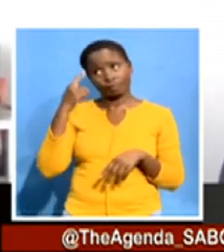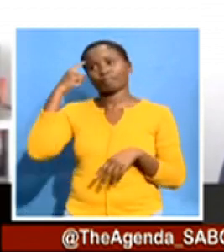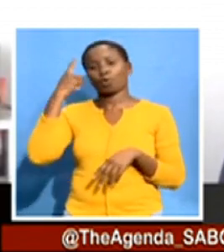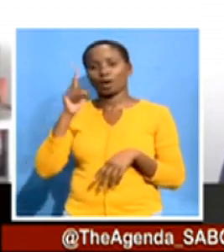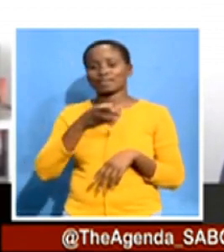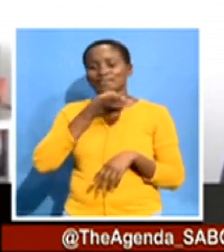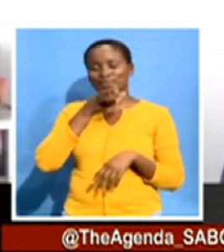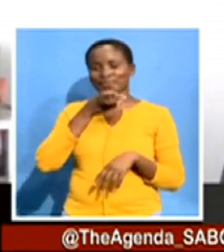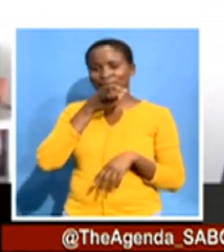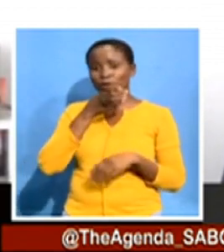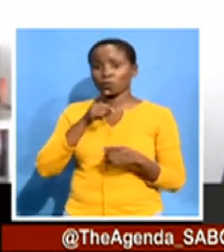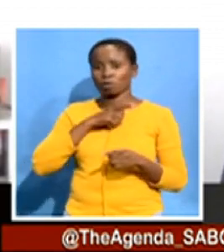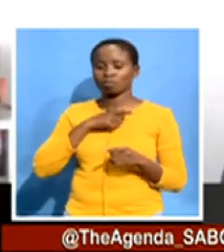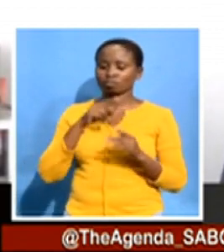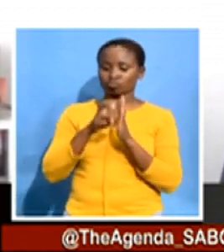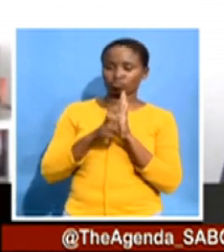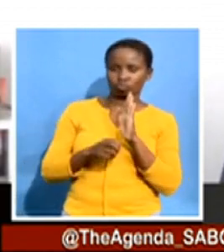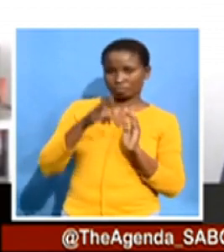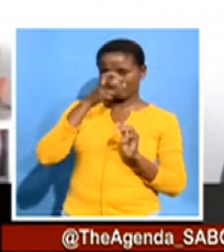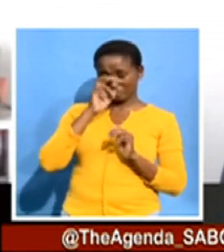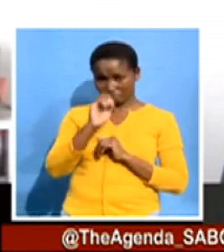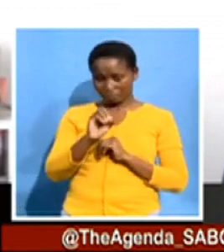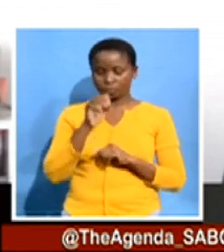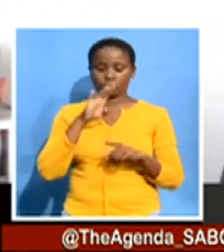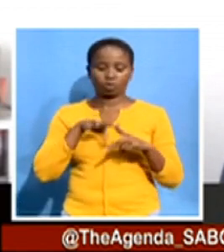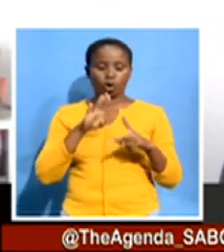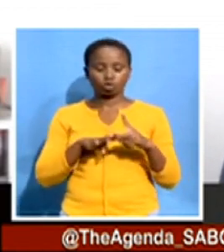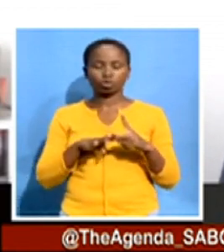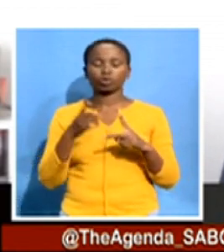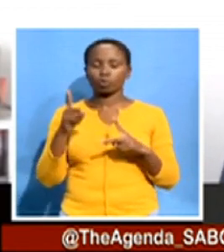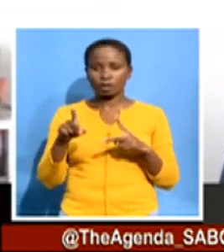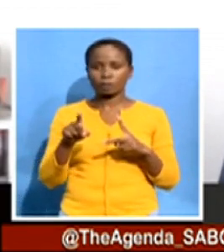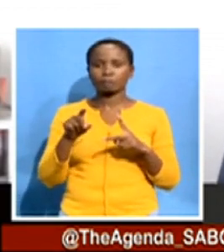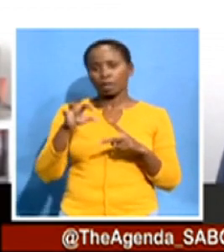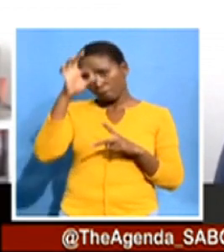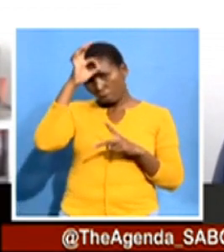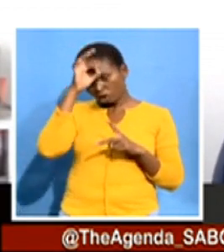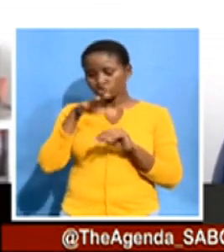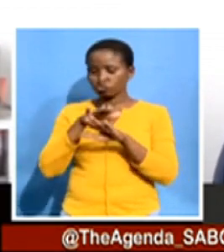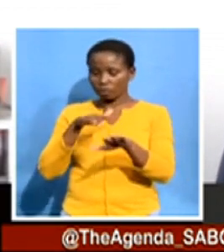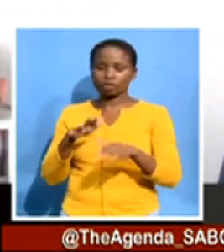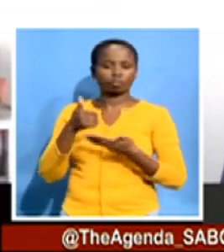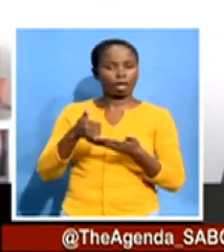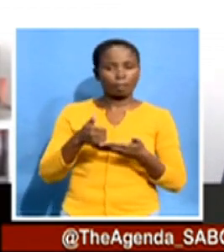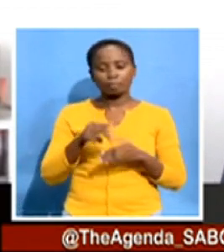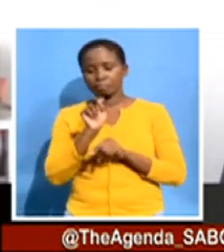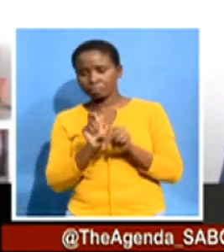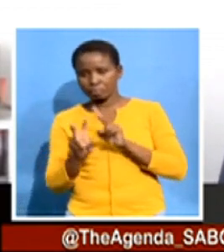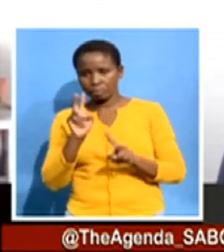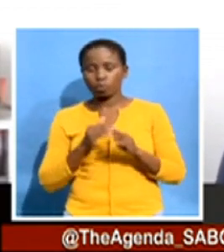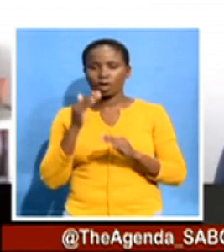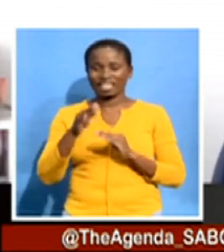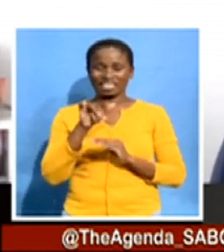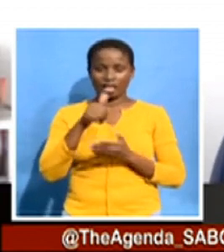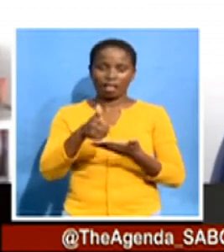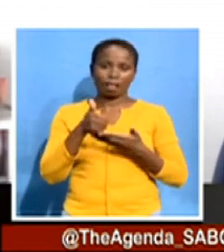the heightened traffic policing that happened over the weekend. So that's the impact of the trauma cases. In terms of the